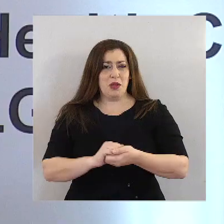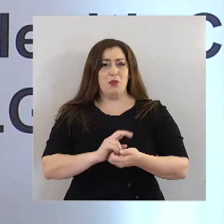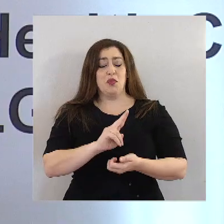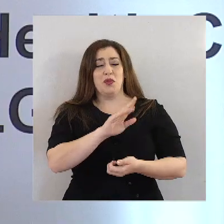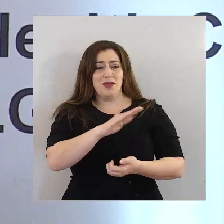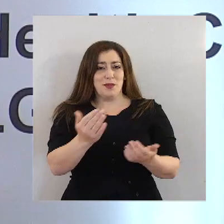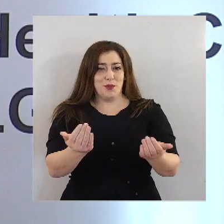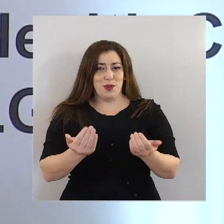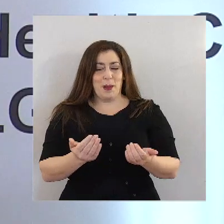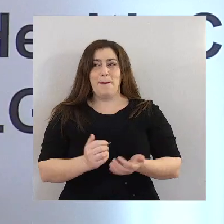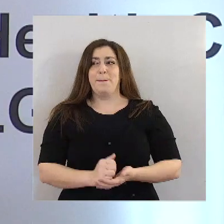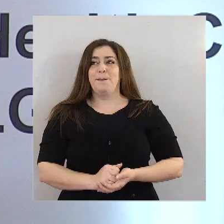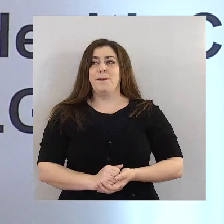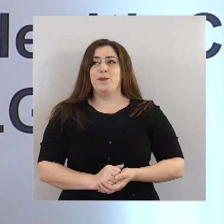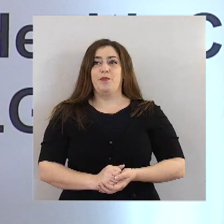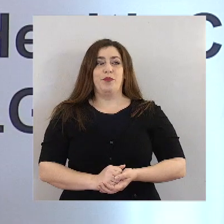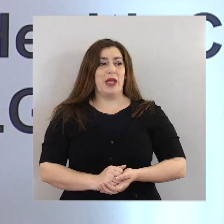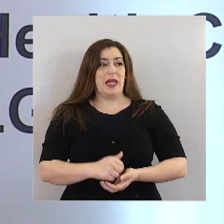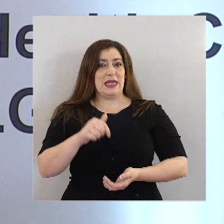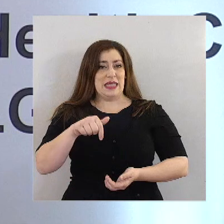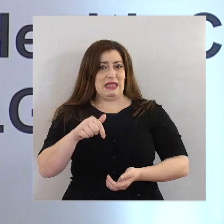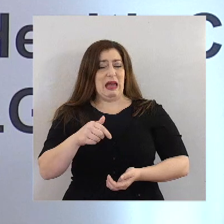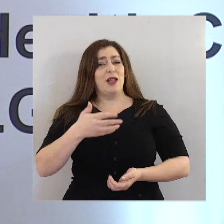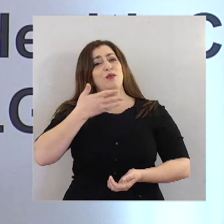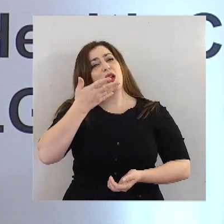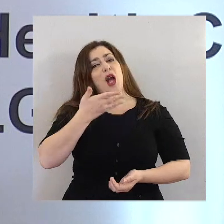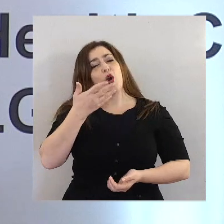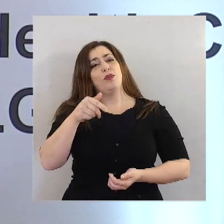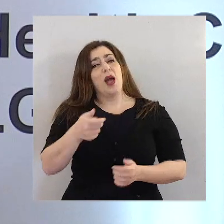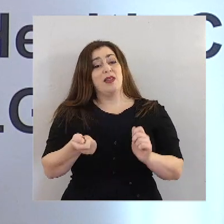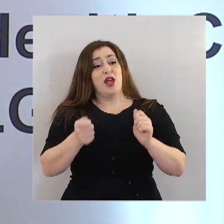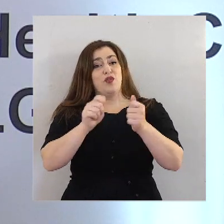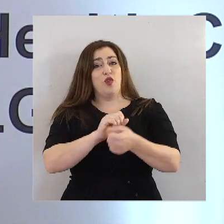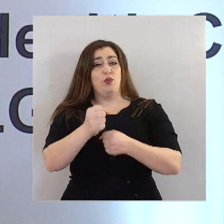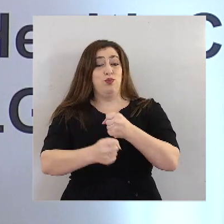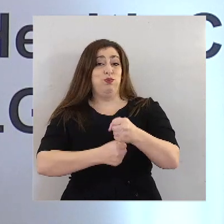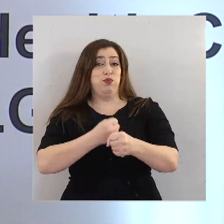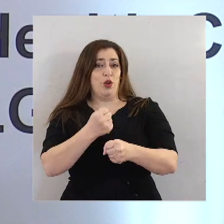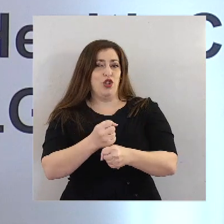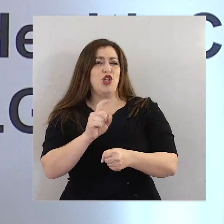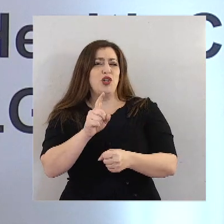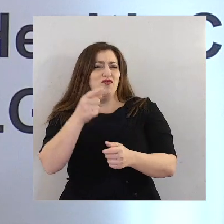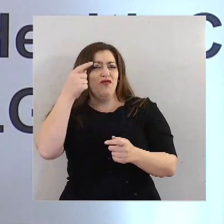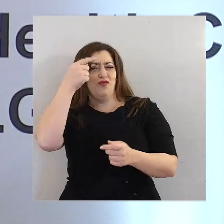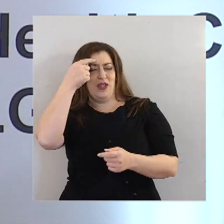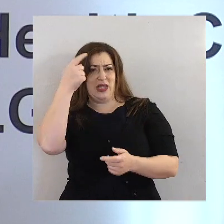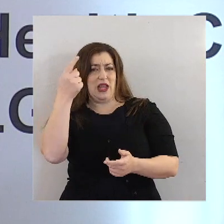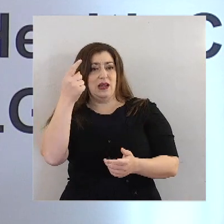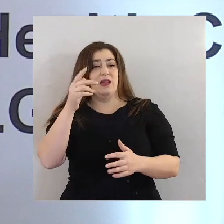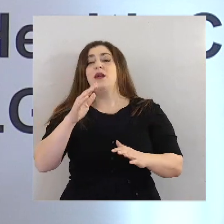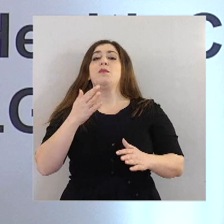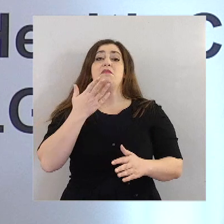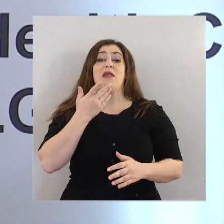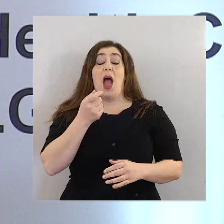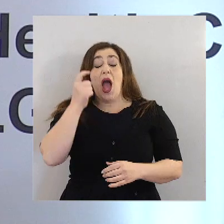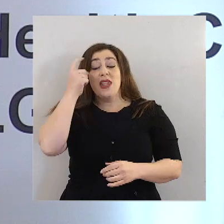so, I will seek to provide an overview of the Transform project as it was envisaged and at application stage,